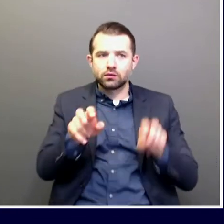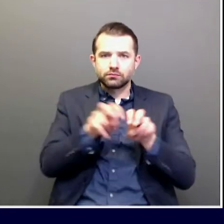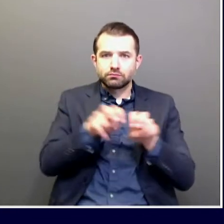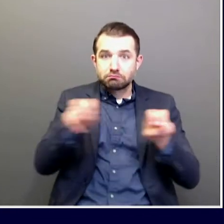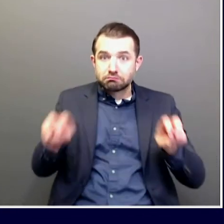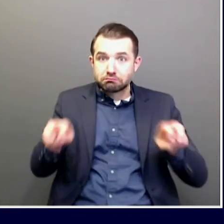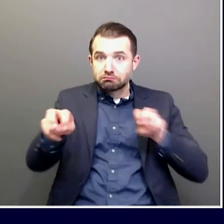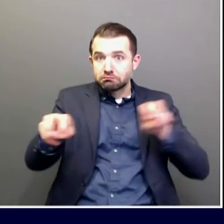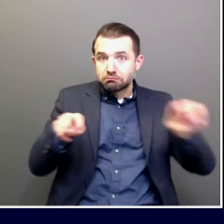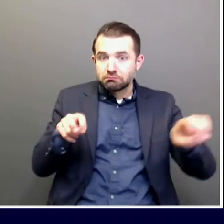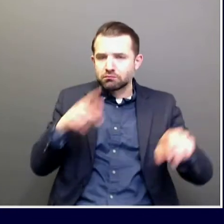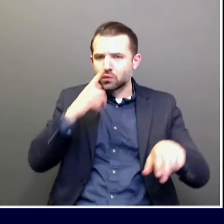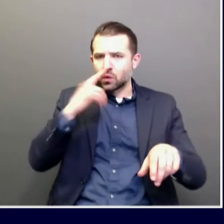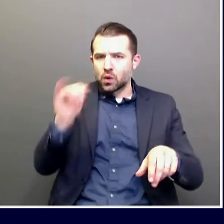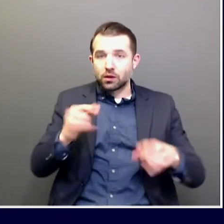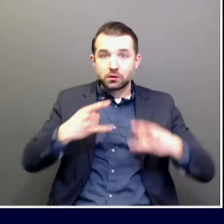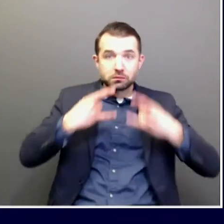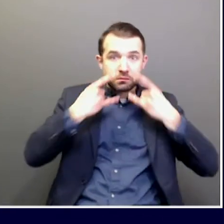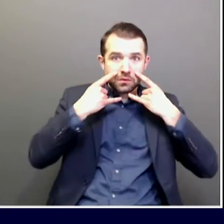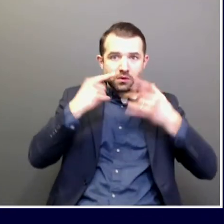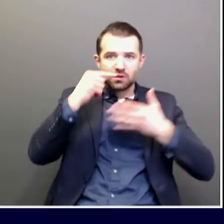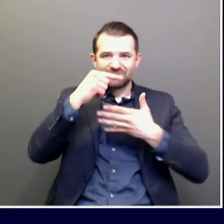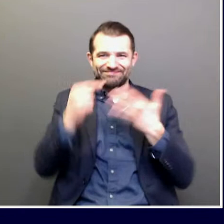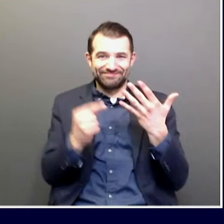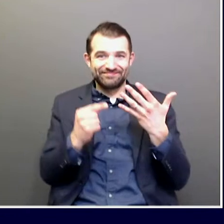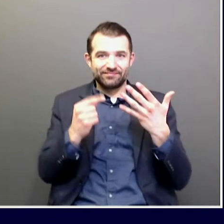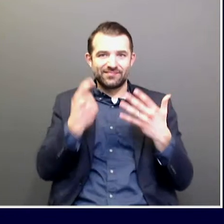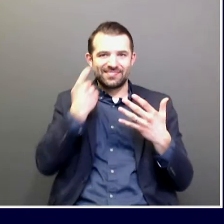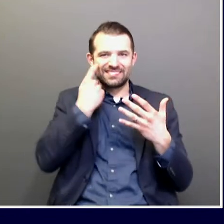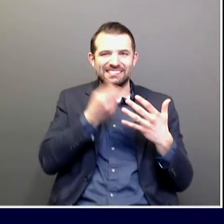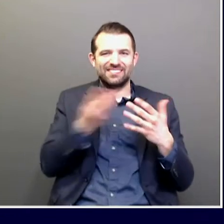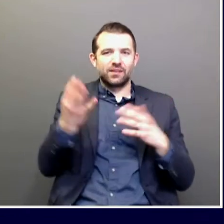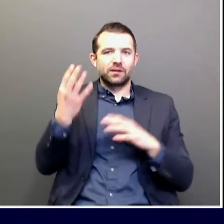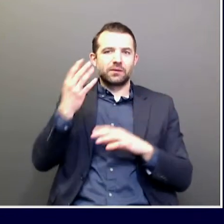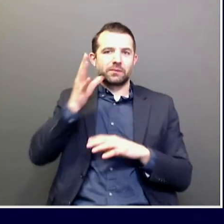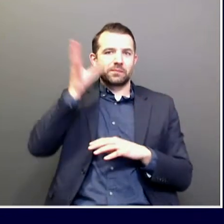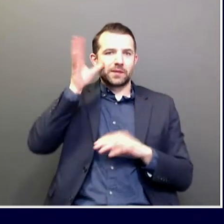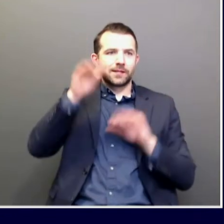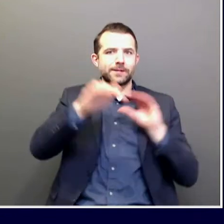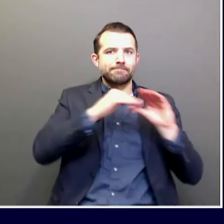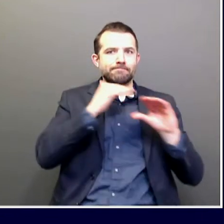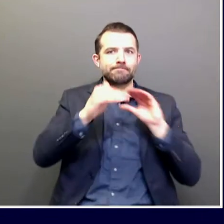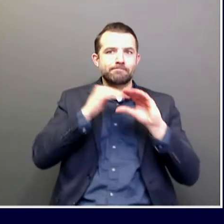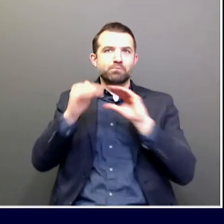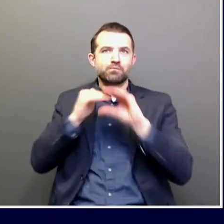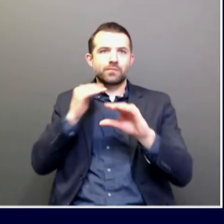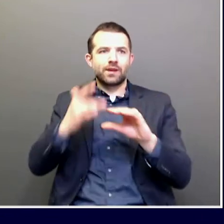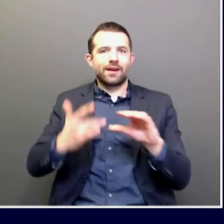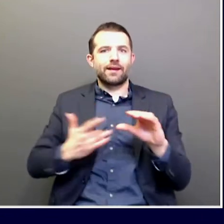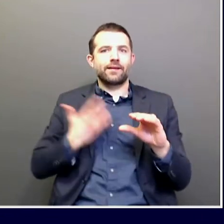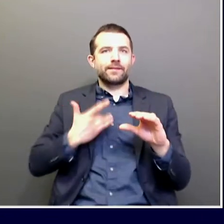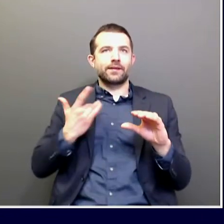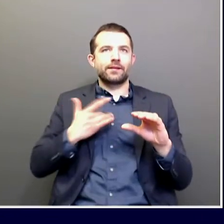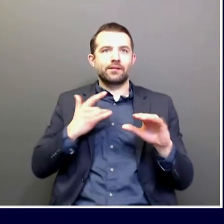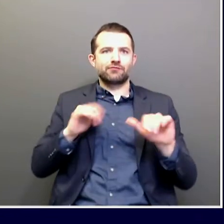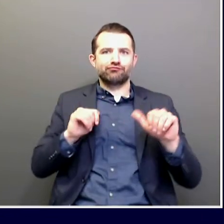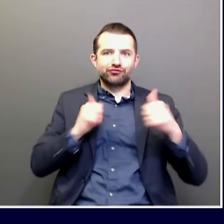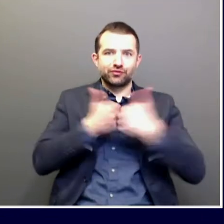there will be quantitative factors that are involved, Mel, but there are also these qualitative factors that we've got to take into account as